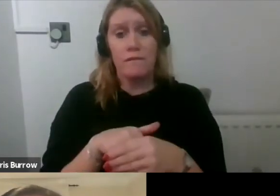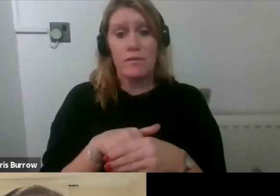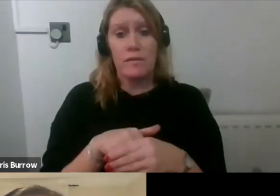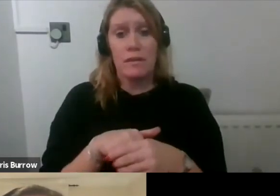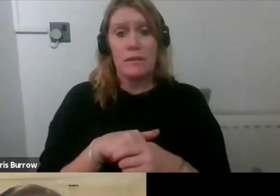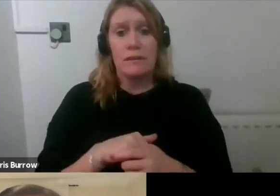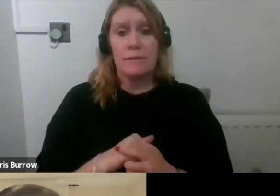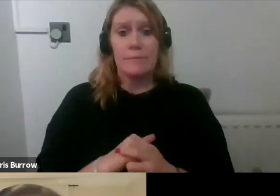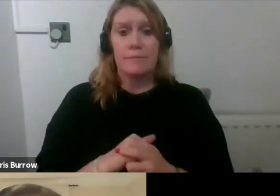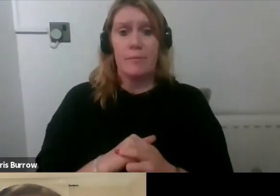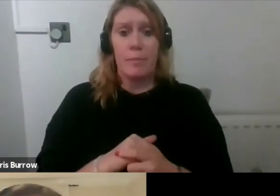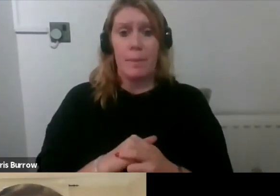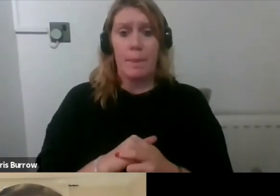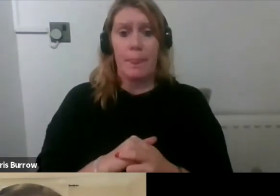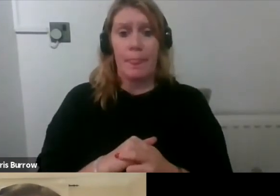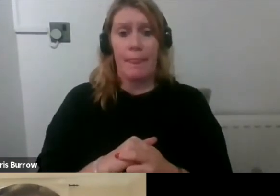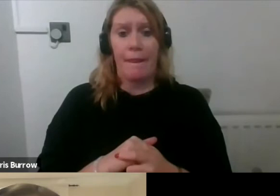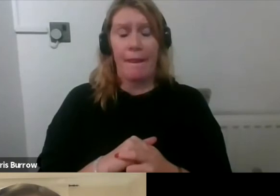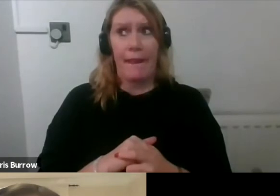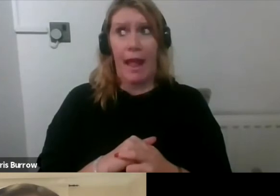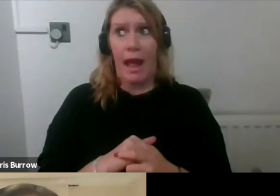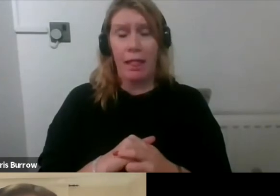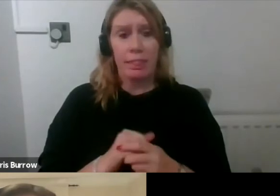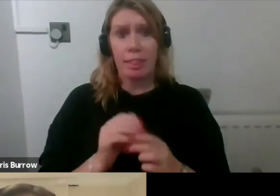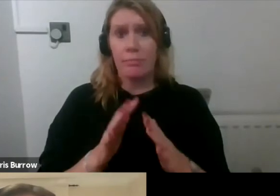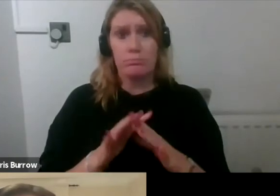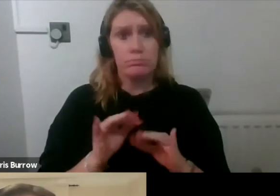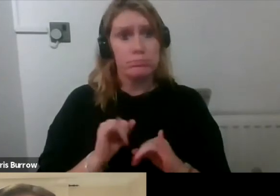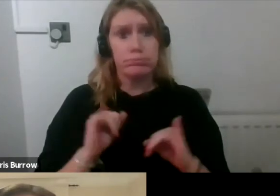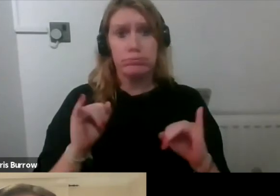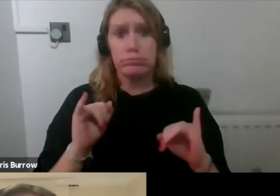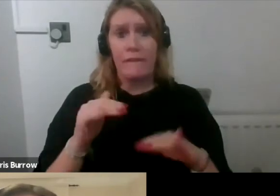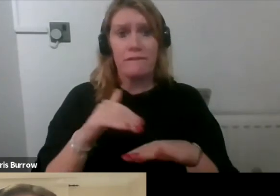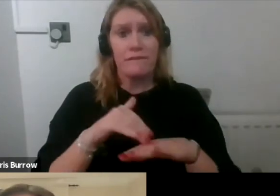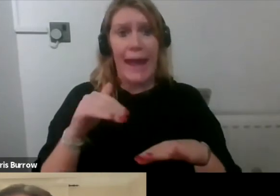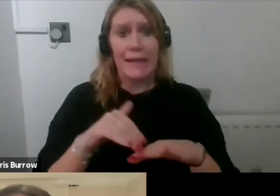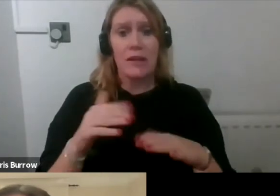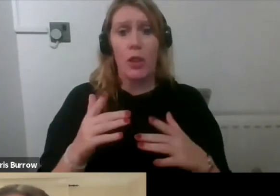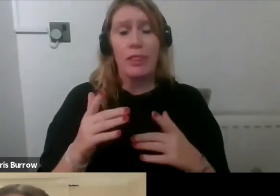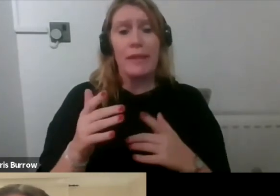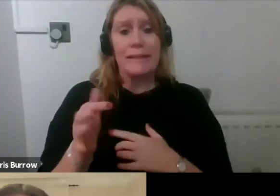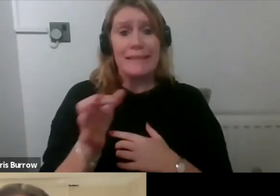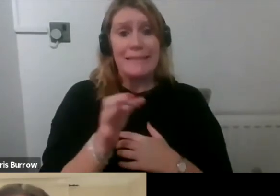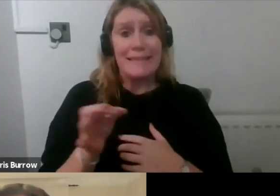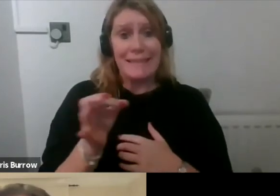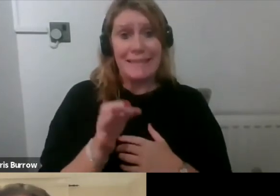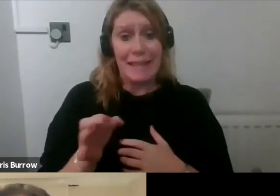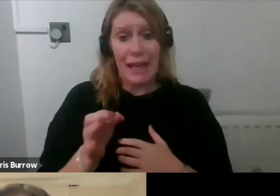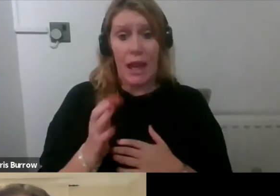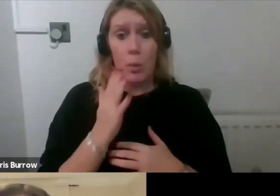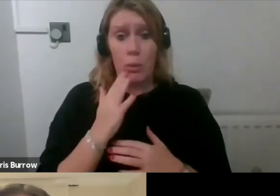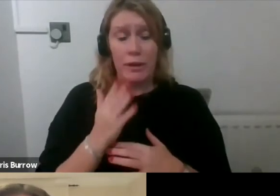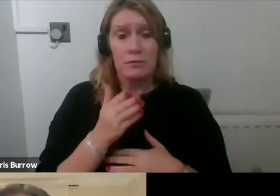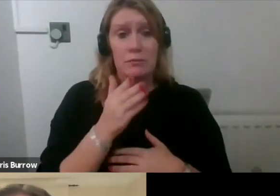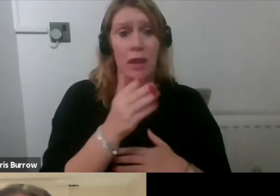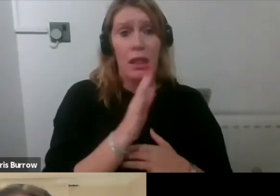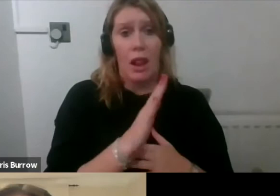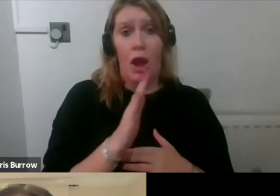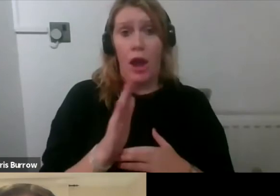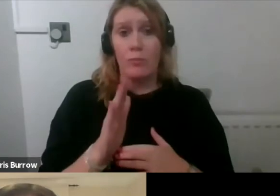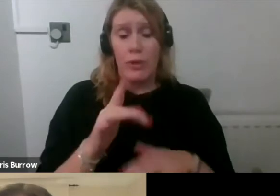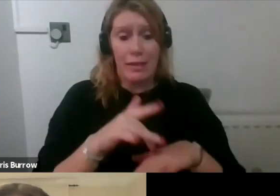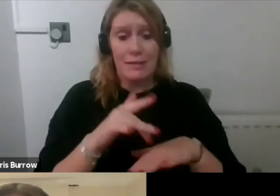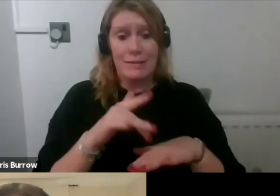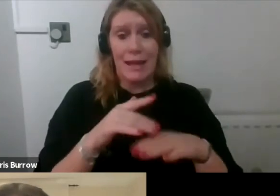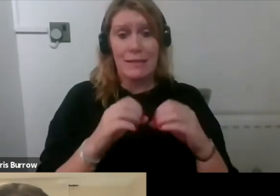and had a massive effect on the city, and when you went to the library when I was a kid in the centre of Birmingham,